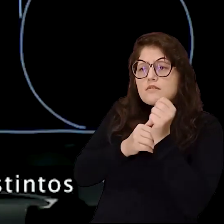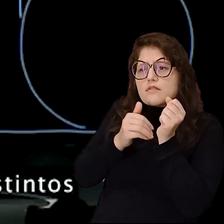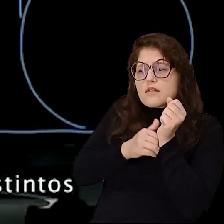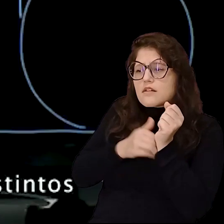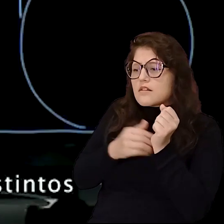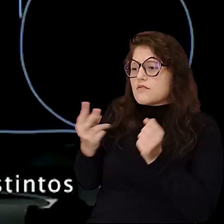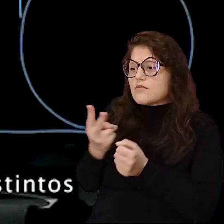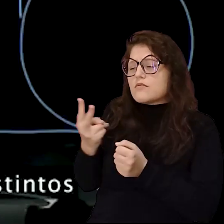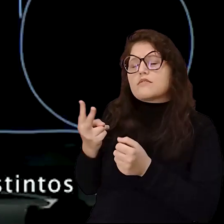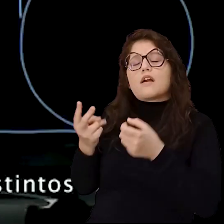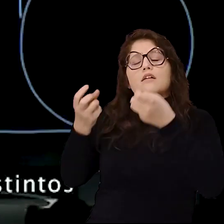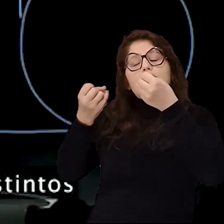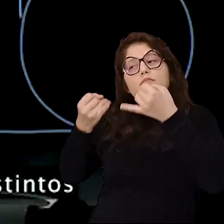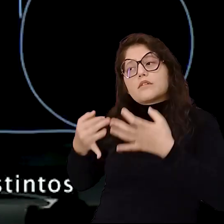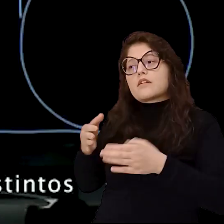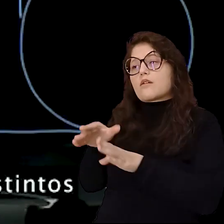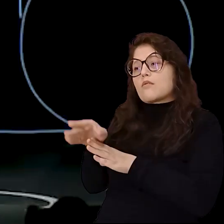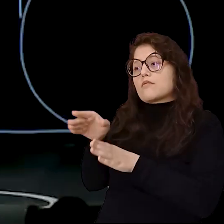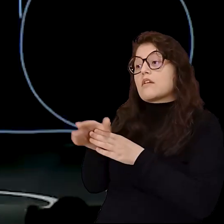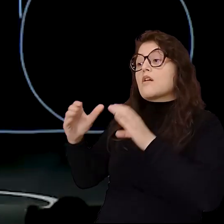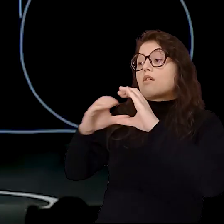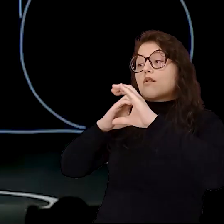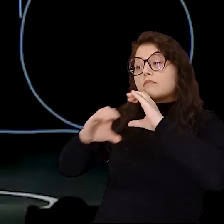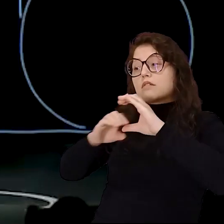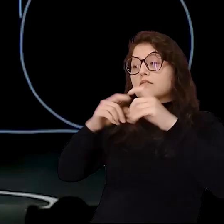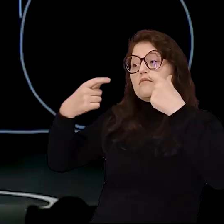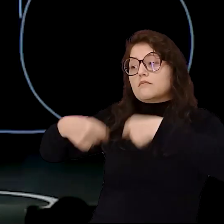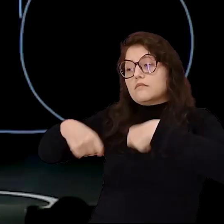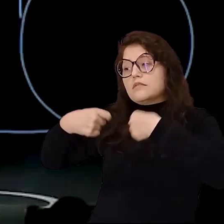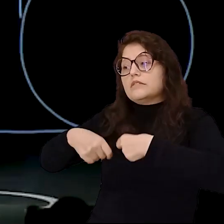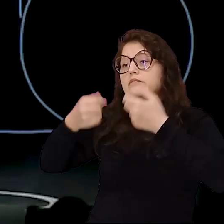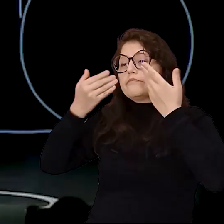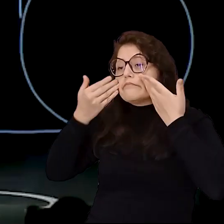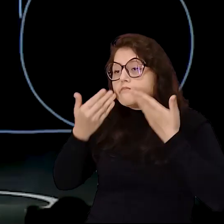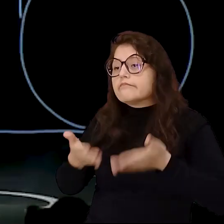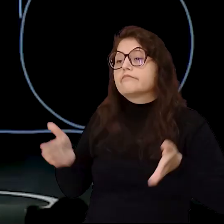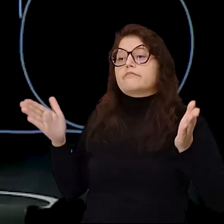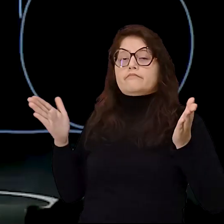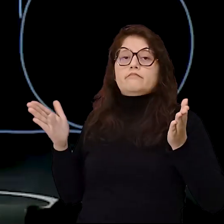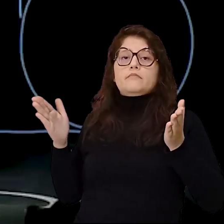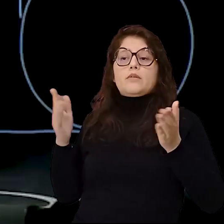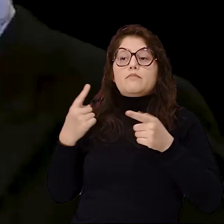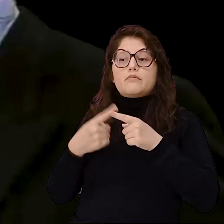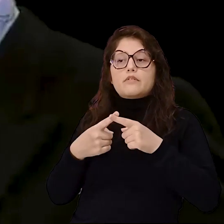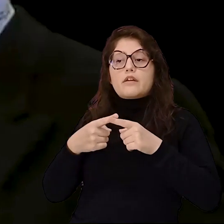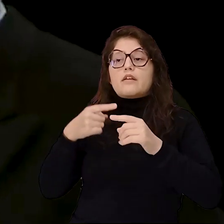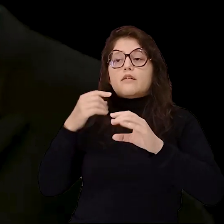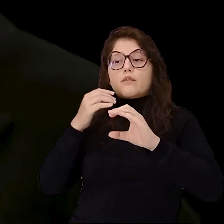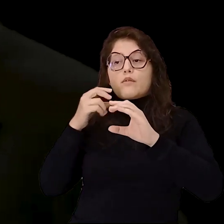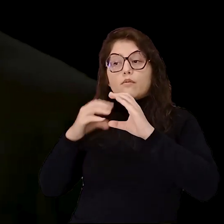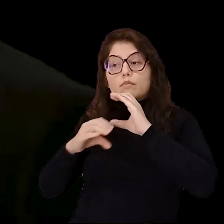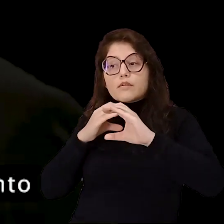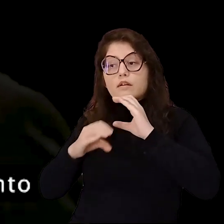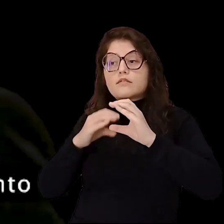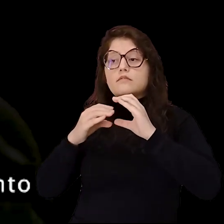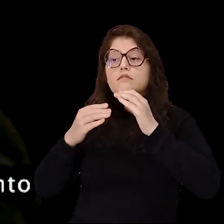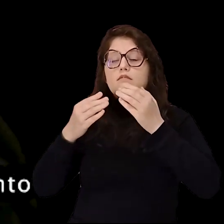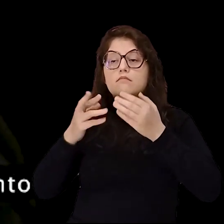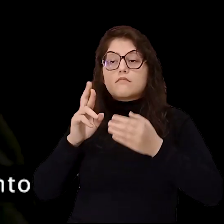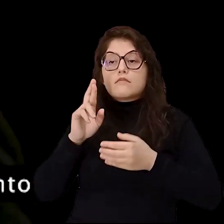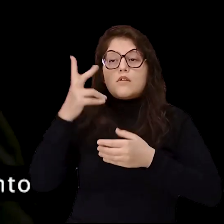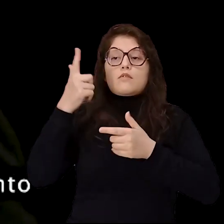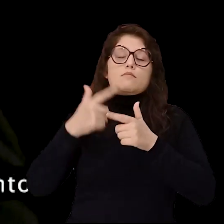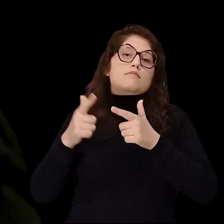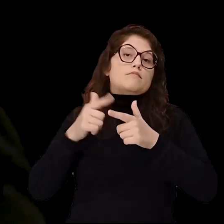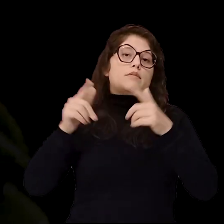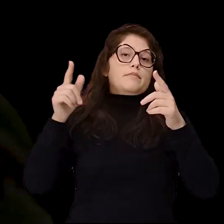hiding the same medication in 2 different places in the same bedroom. And I said that I thought